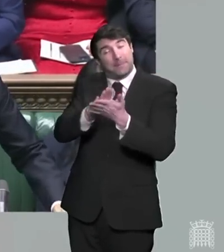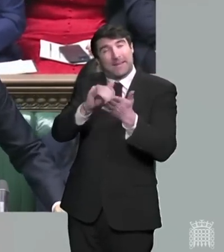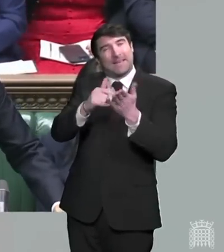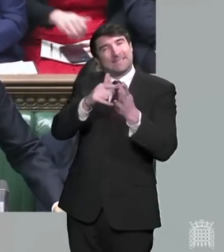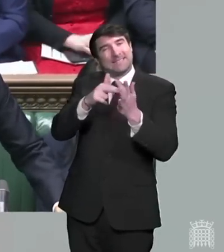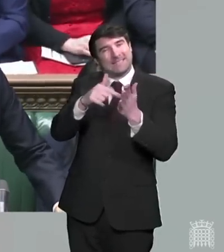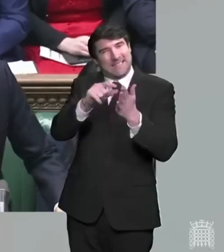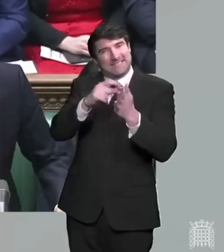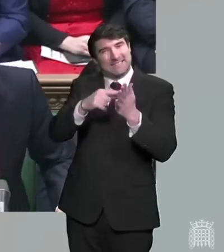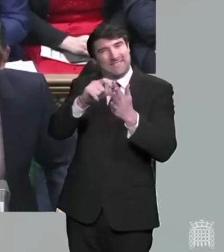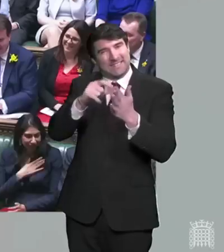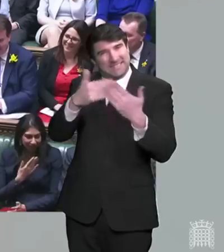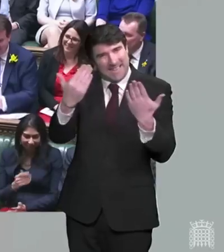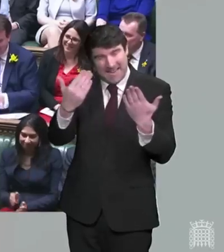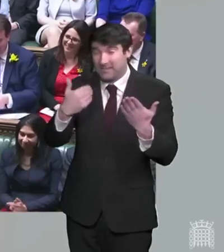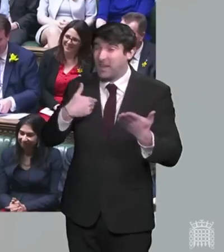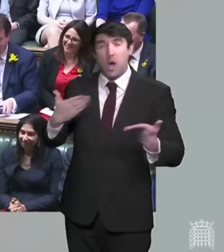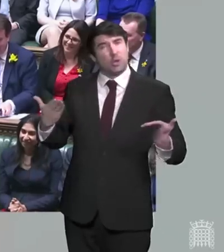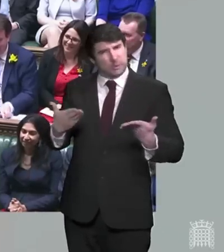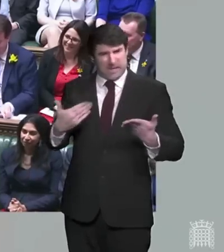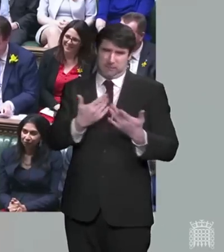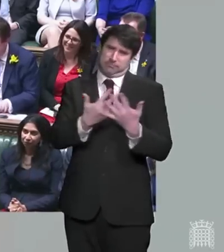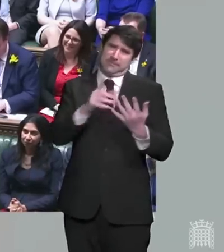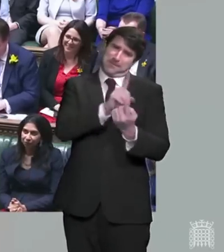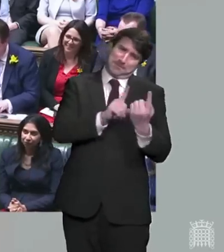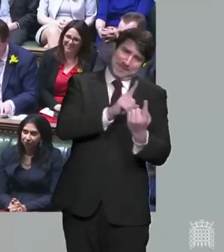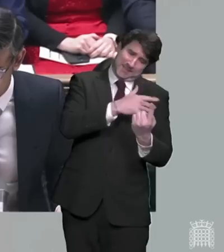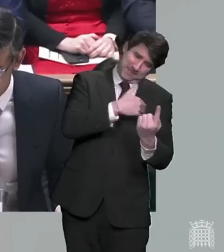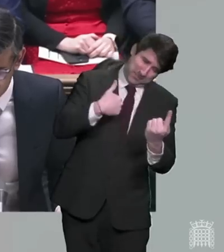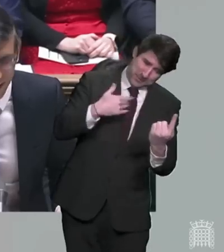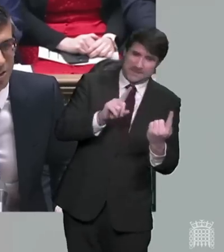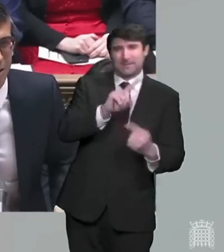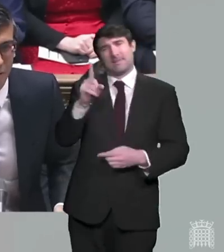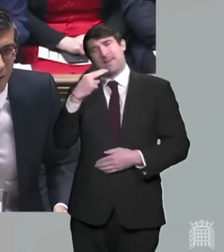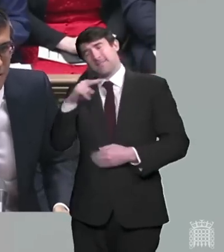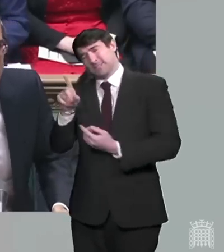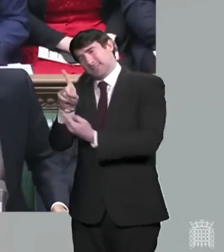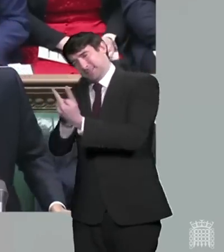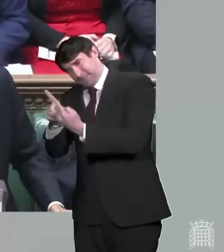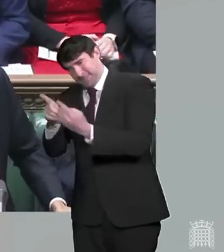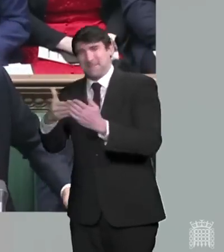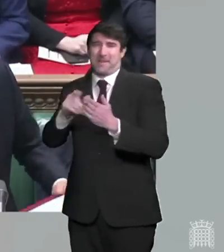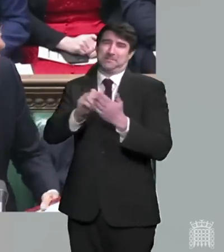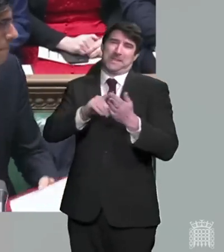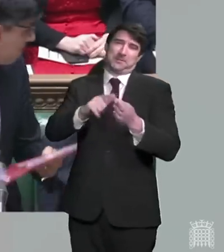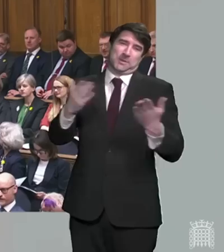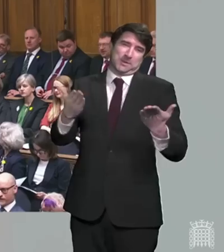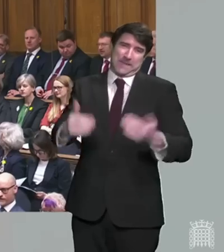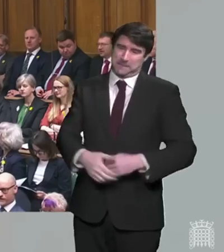Mr. Speaker, this morning I had meetings with ministerial colleagues and others. In addition to my duties in this House, I shall have further such meetings later